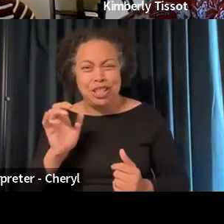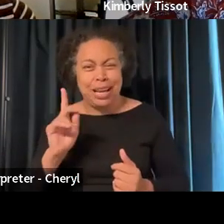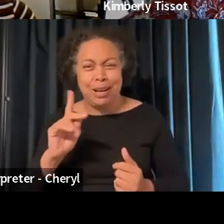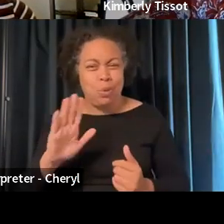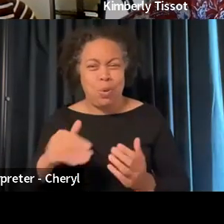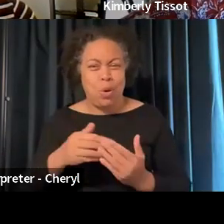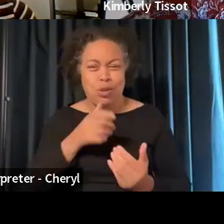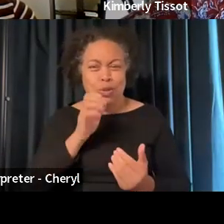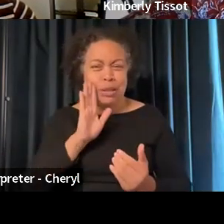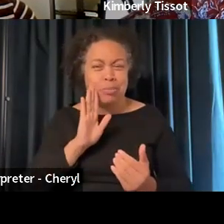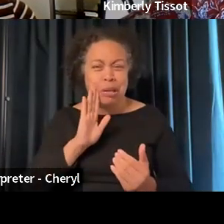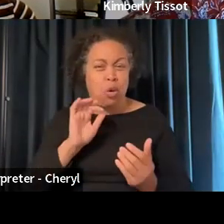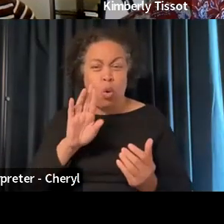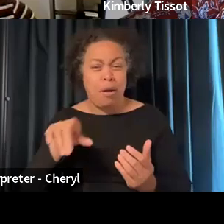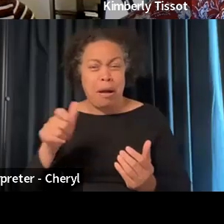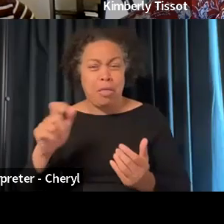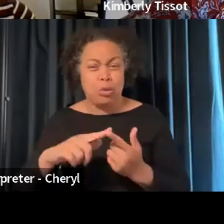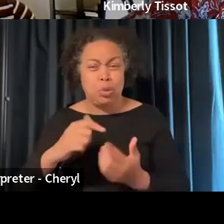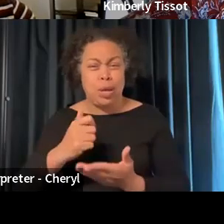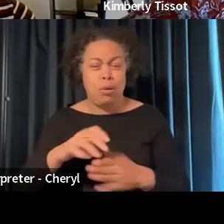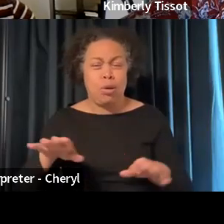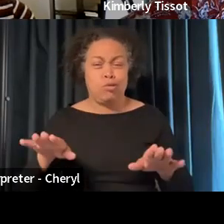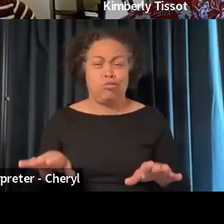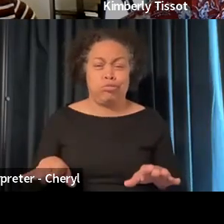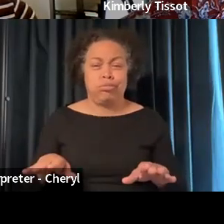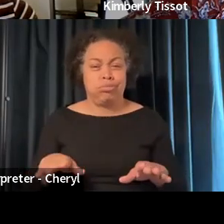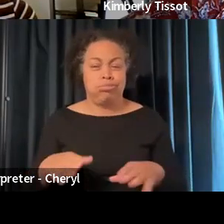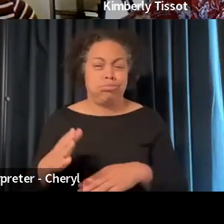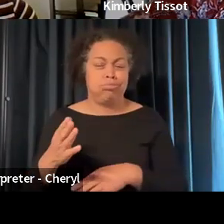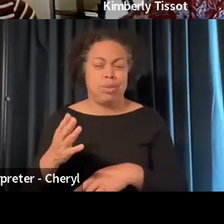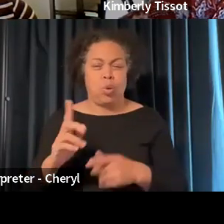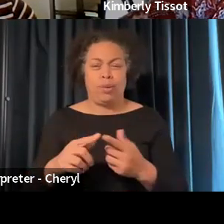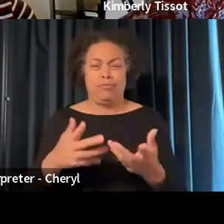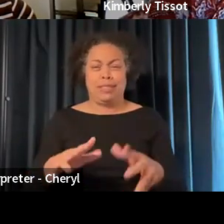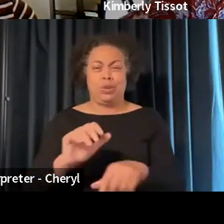or something else to help us at the end of the day. No worries.